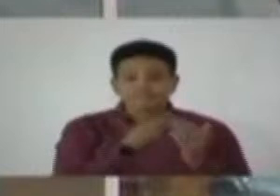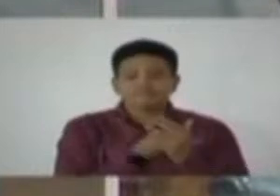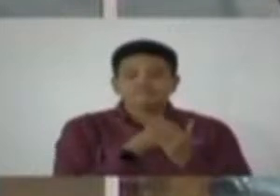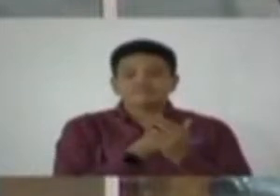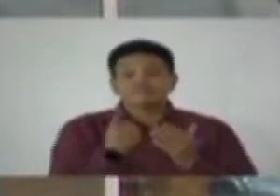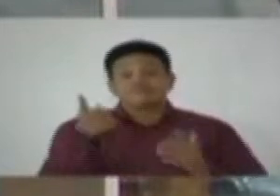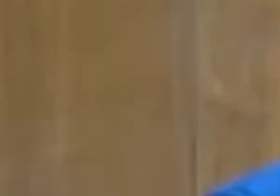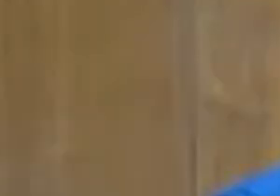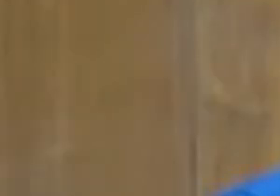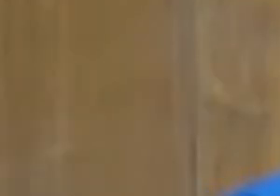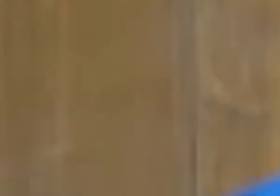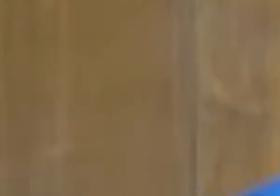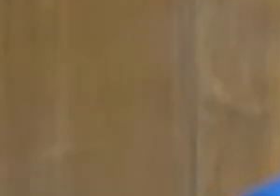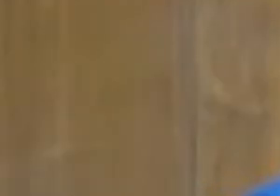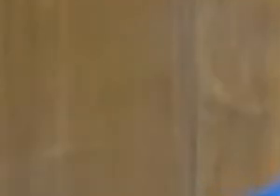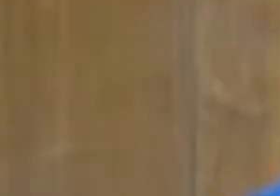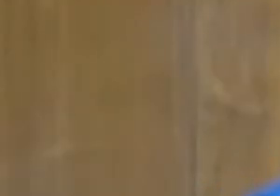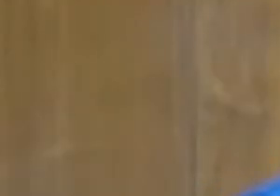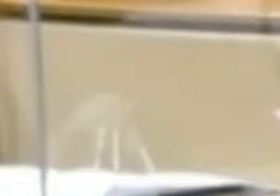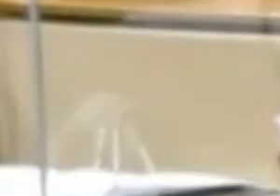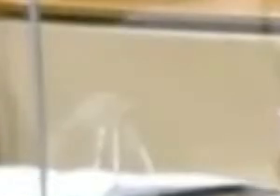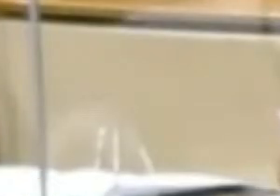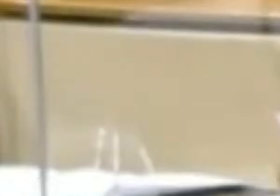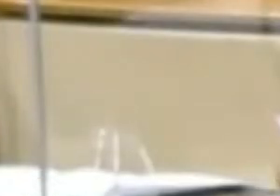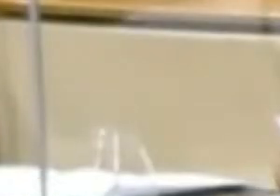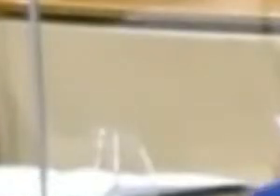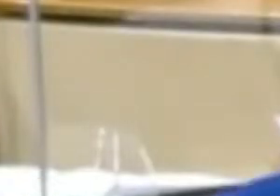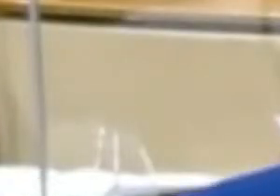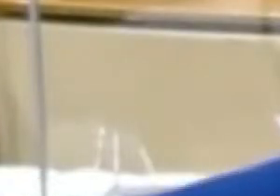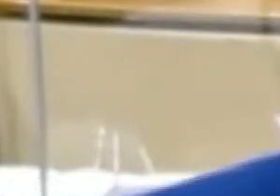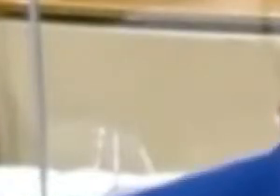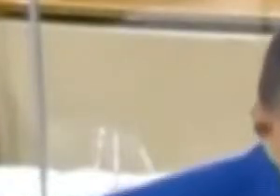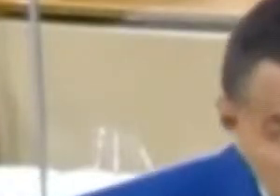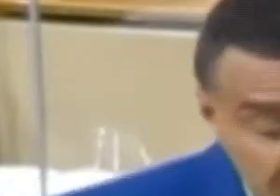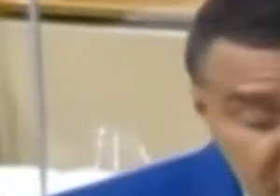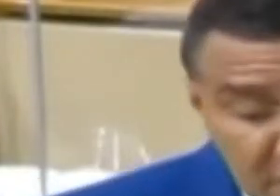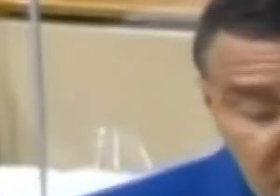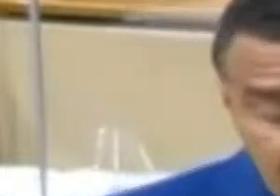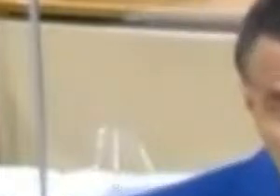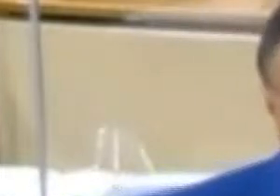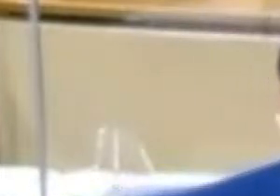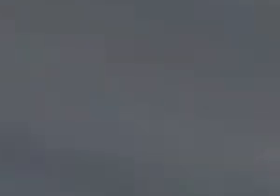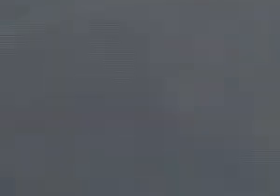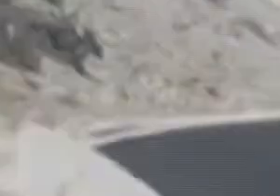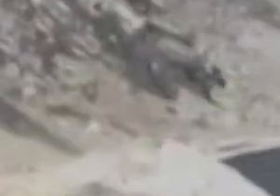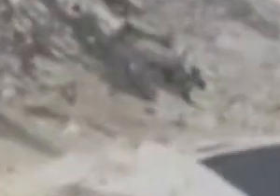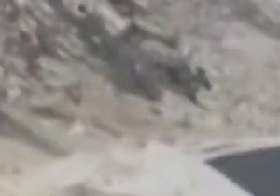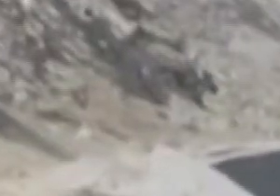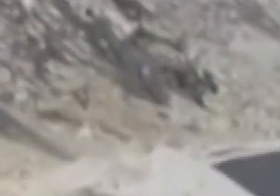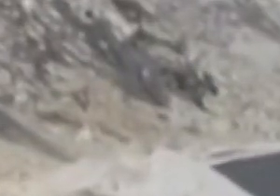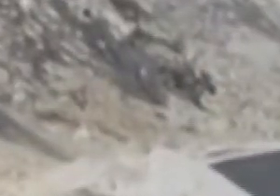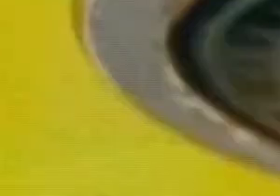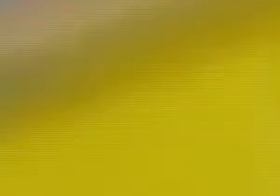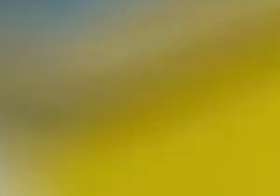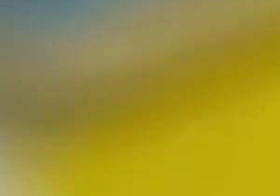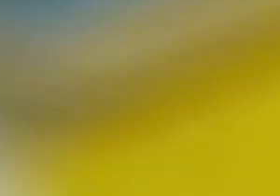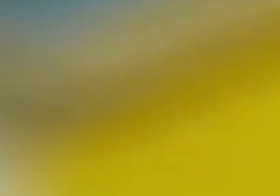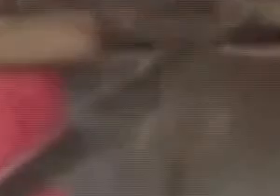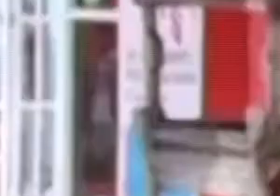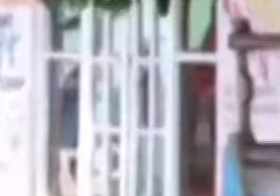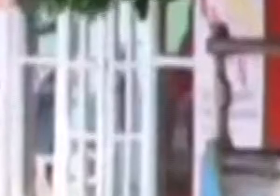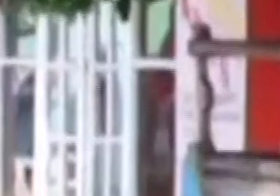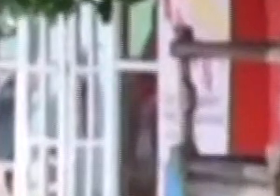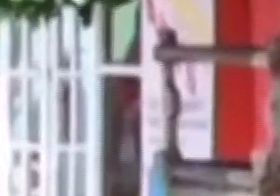budget debates on PBC Jamaica, starting Tuesday, March 7. Find out how much they plan to spend on roads,